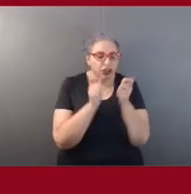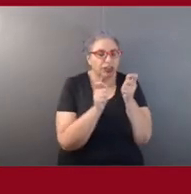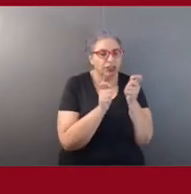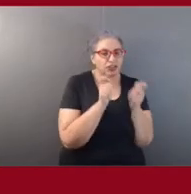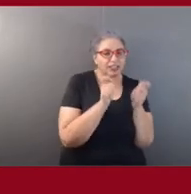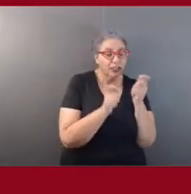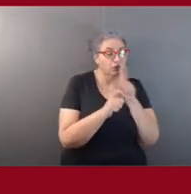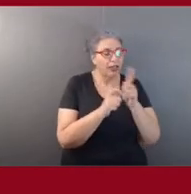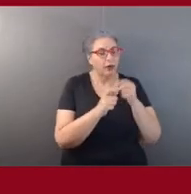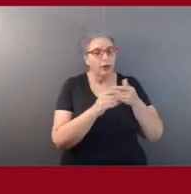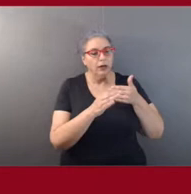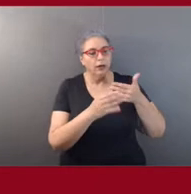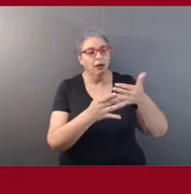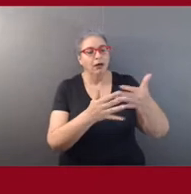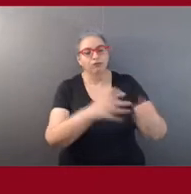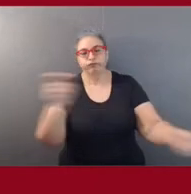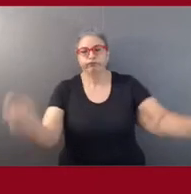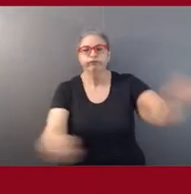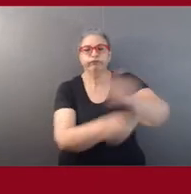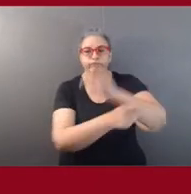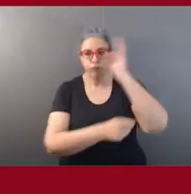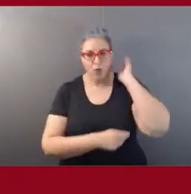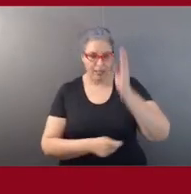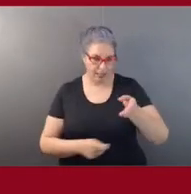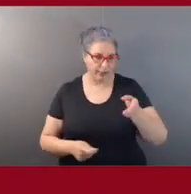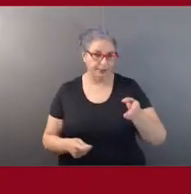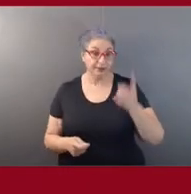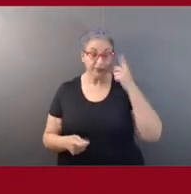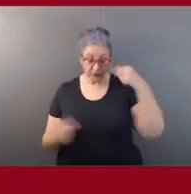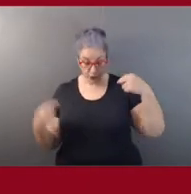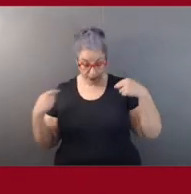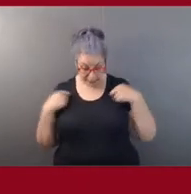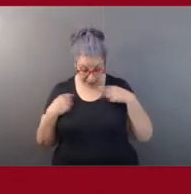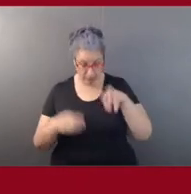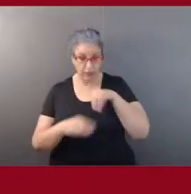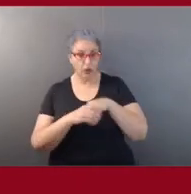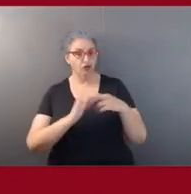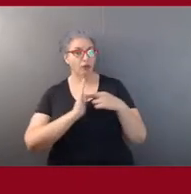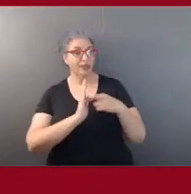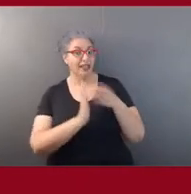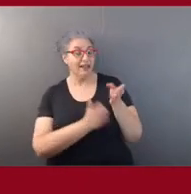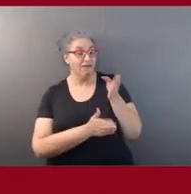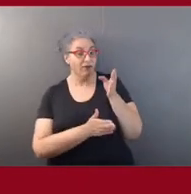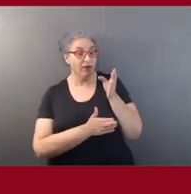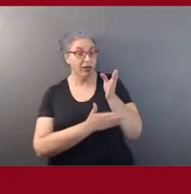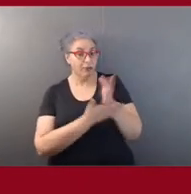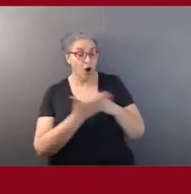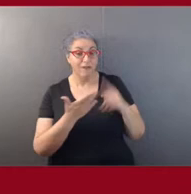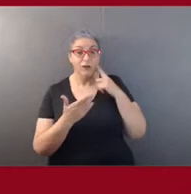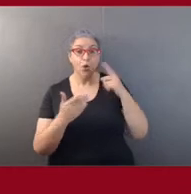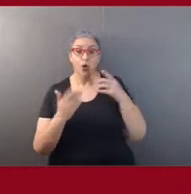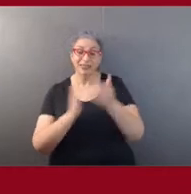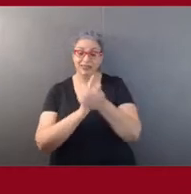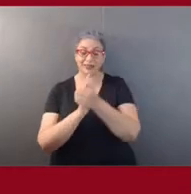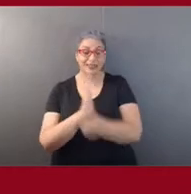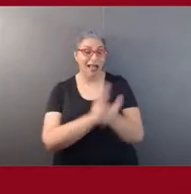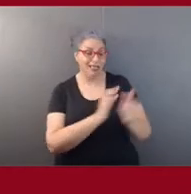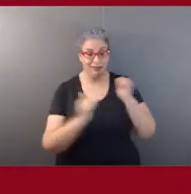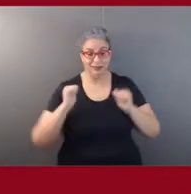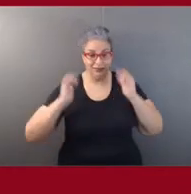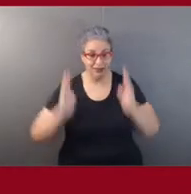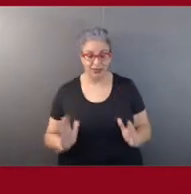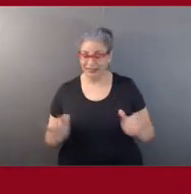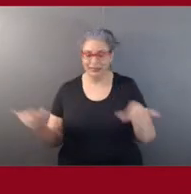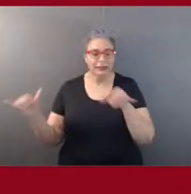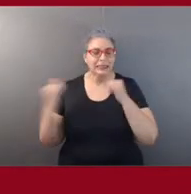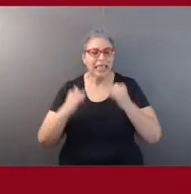what happens over time and grow it. And I think for me being on the representation side for talent, I was having the same experience. Like, why